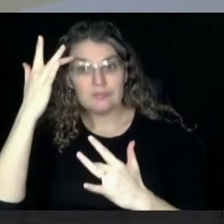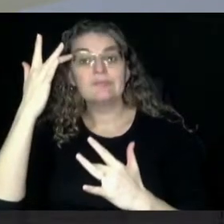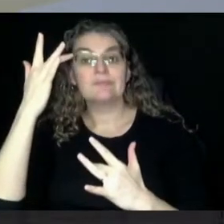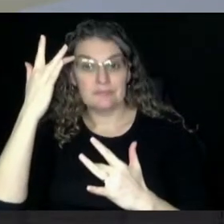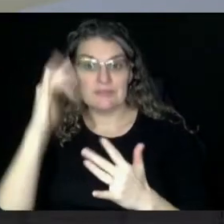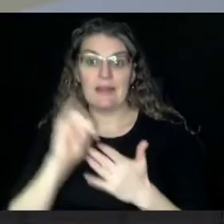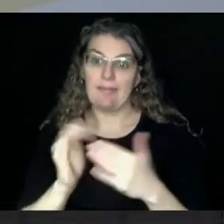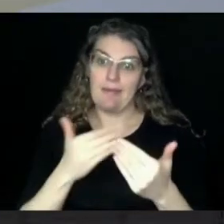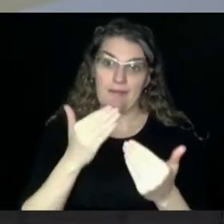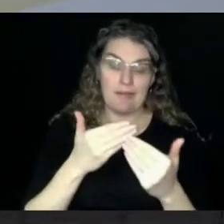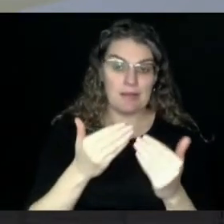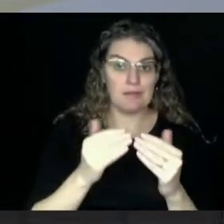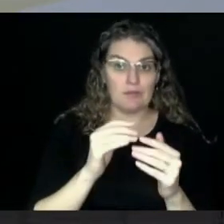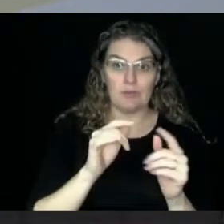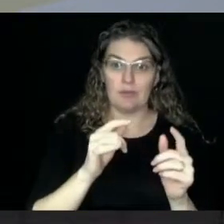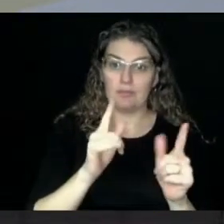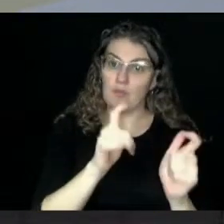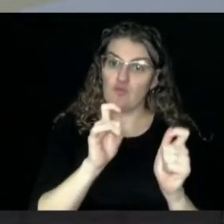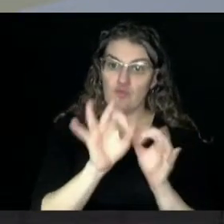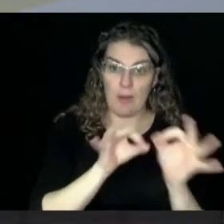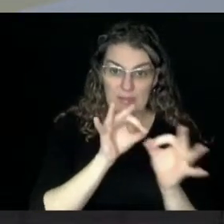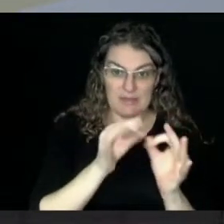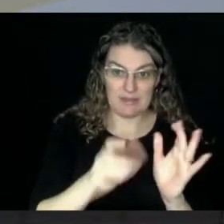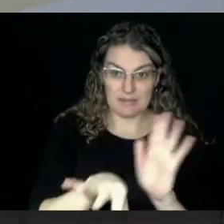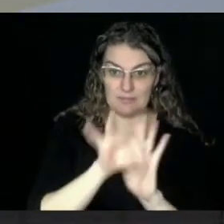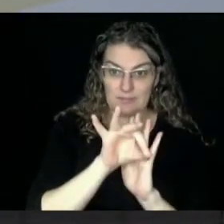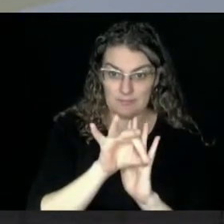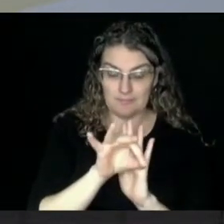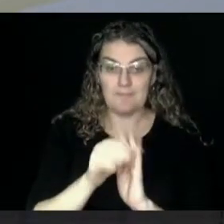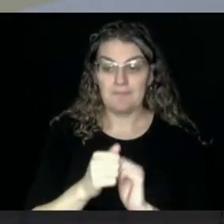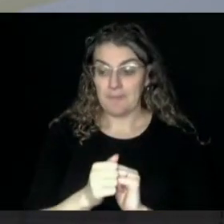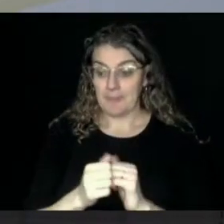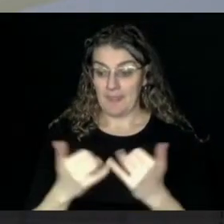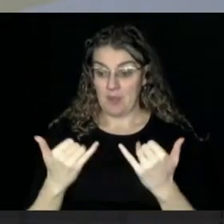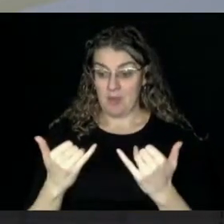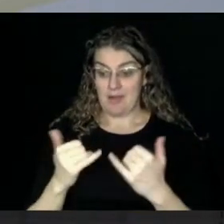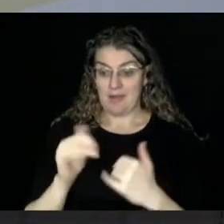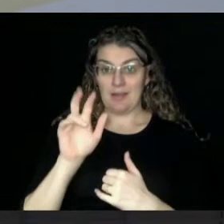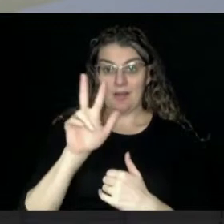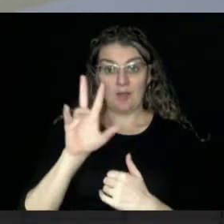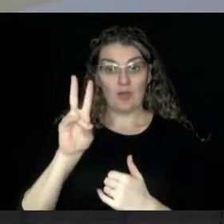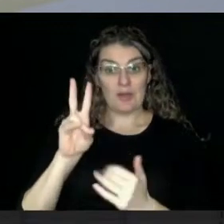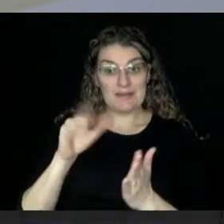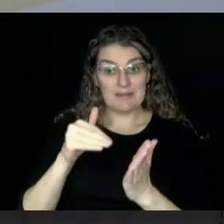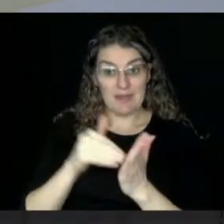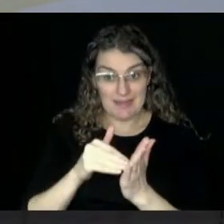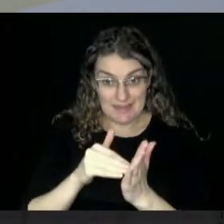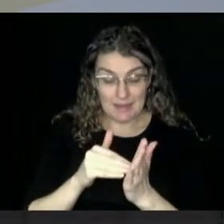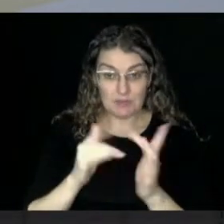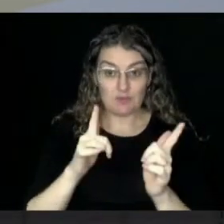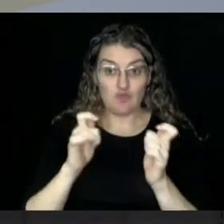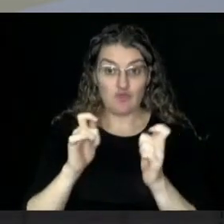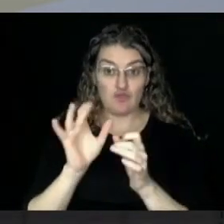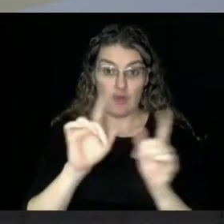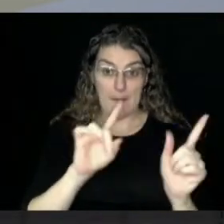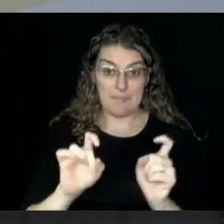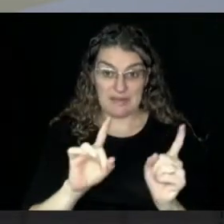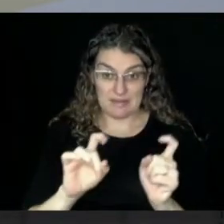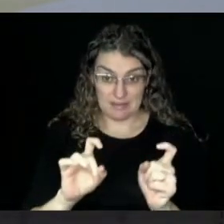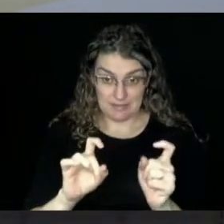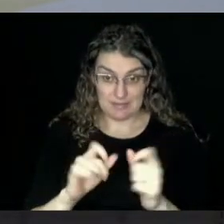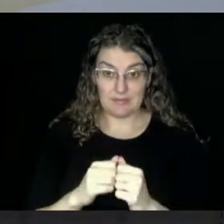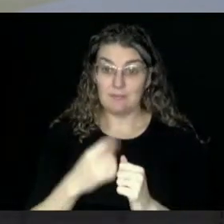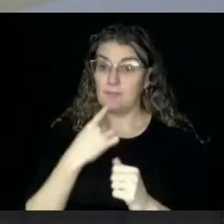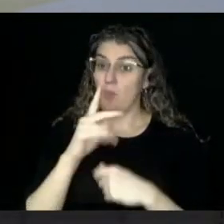symptoms. We have received over 37,000 rapid tests in the province. These tests are one more valuable